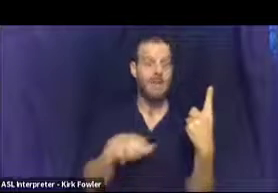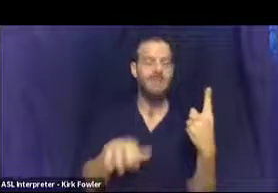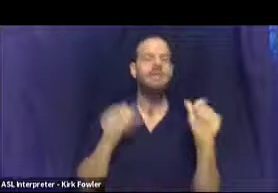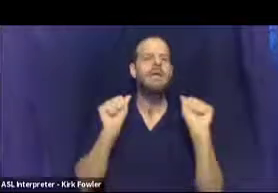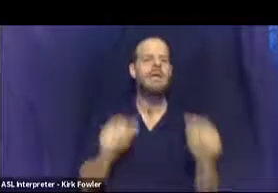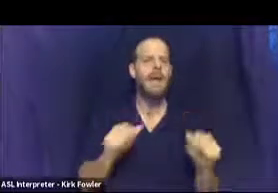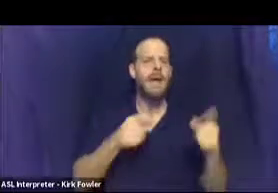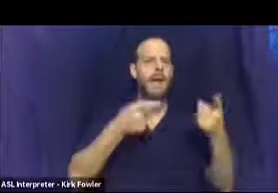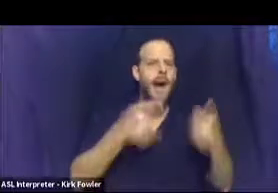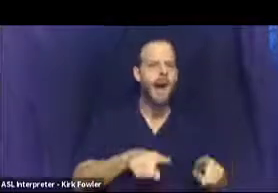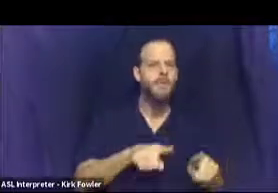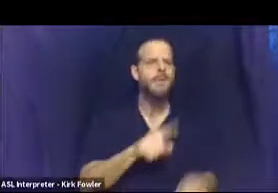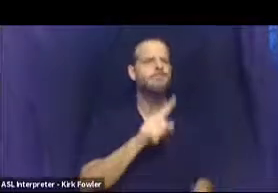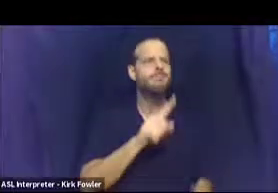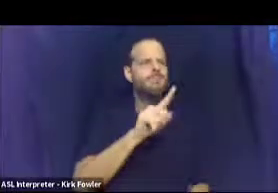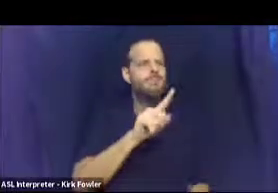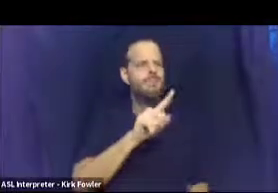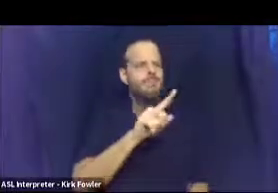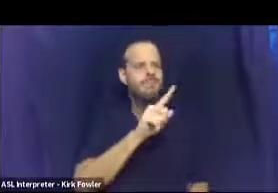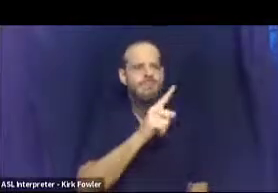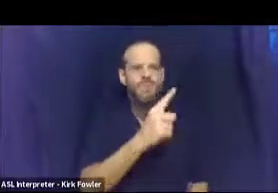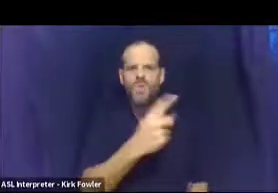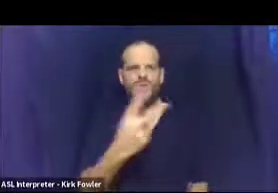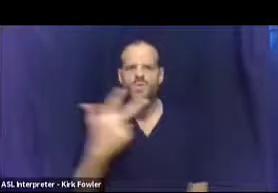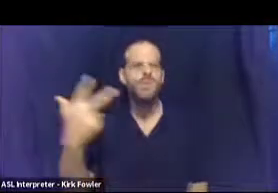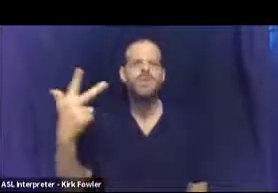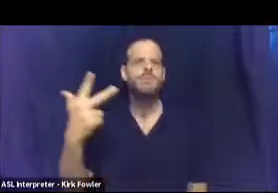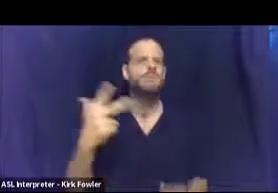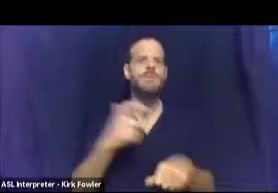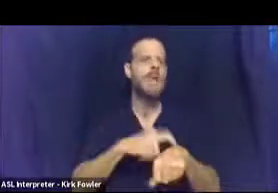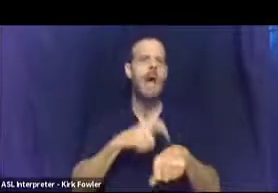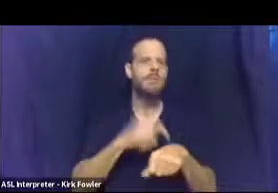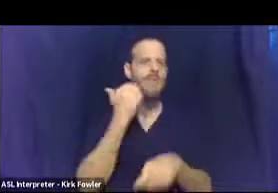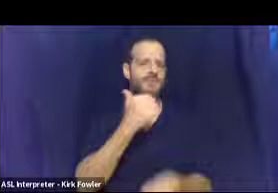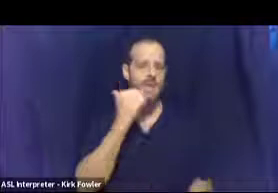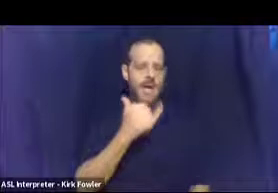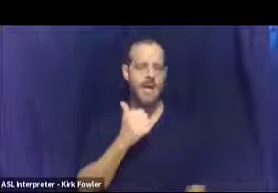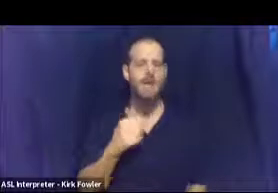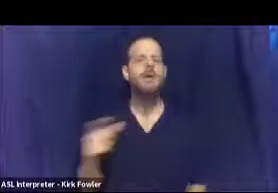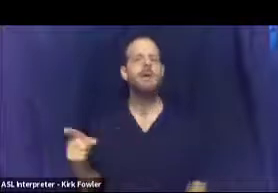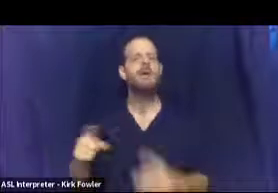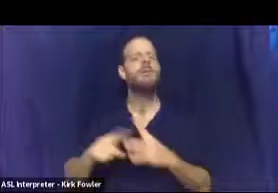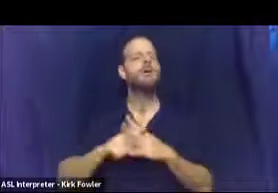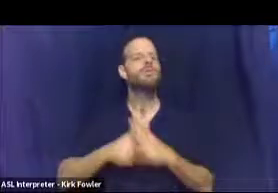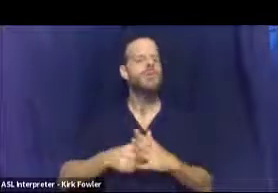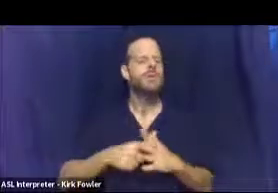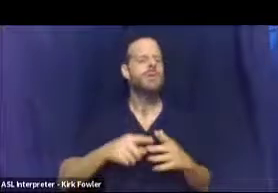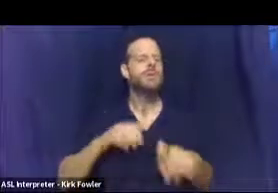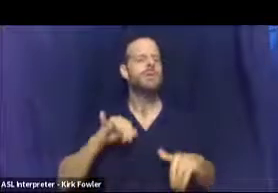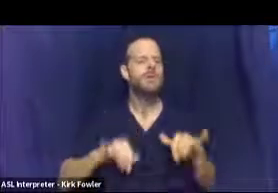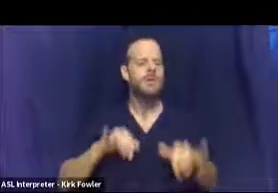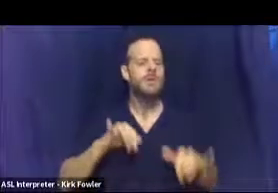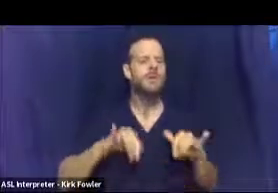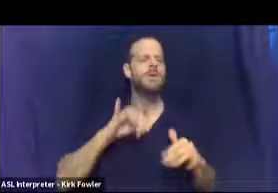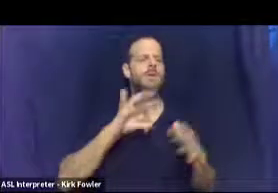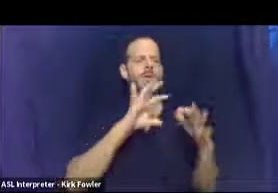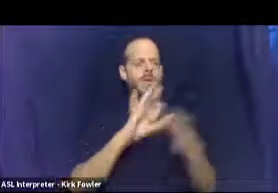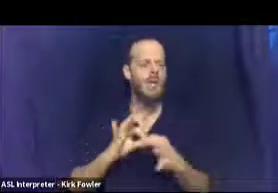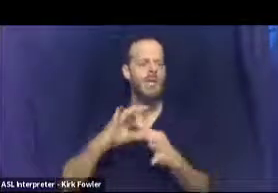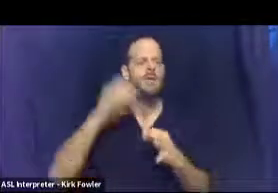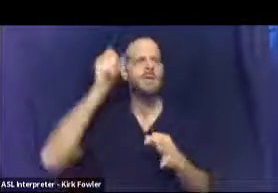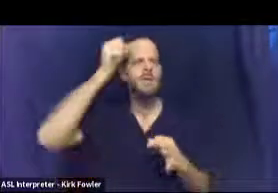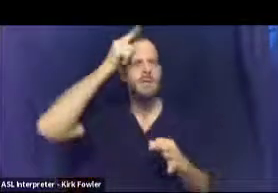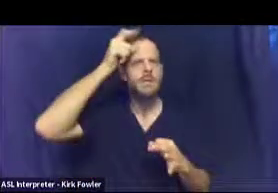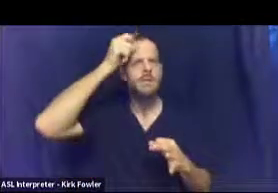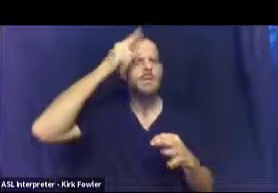you'll go ahead and follow through with that. And then once you start to see them recognizing and making connections with those symbols, you may add another one in. And so,